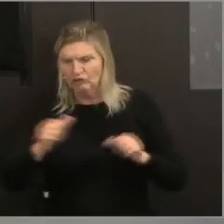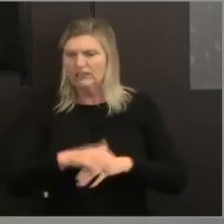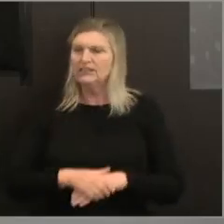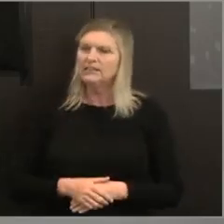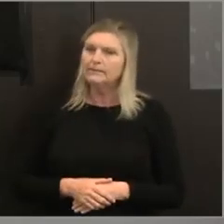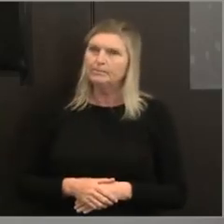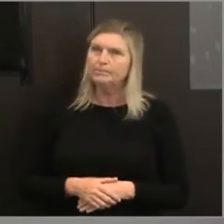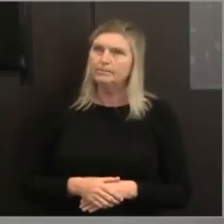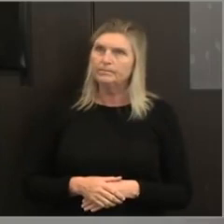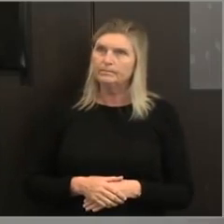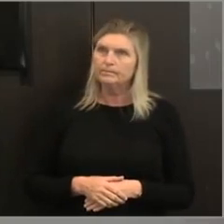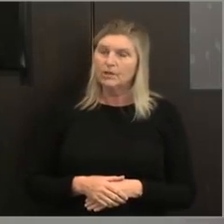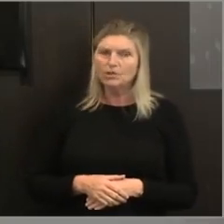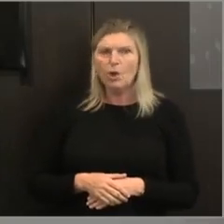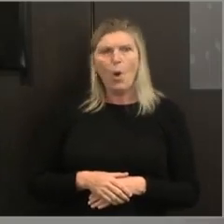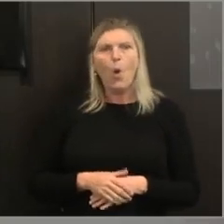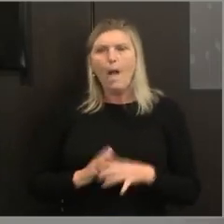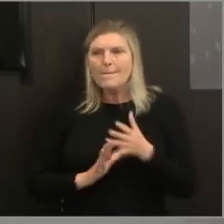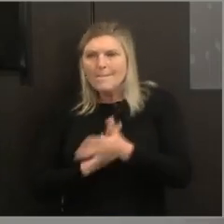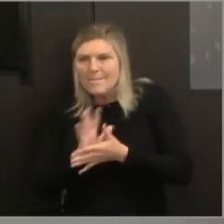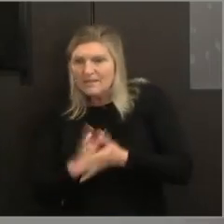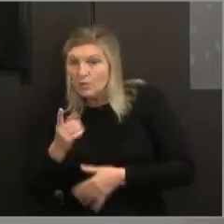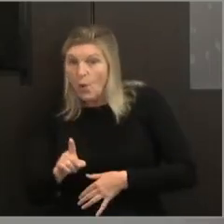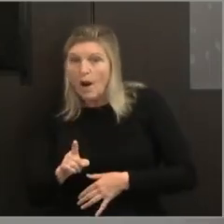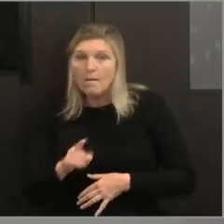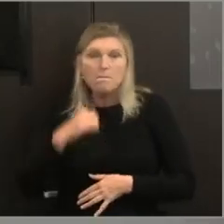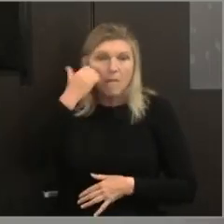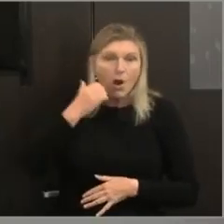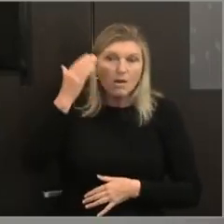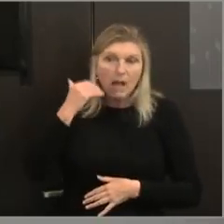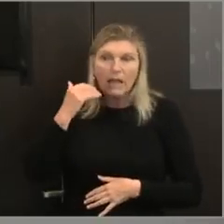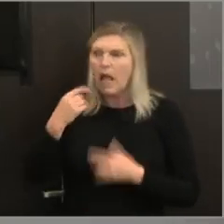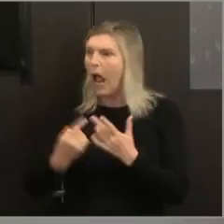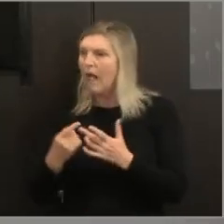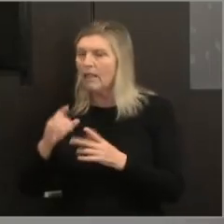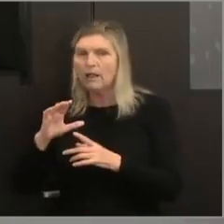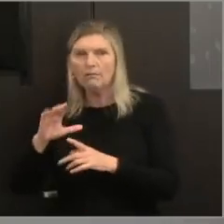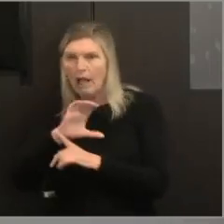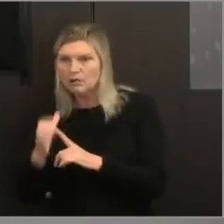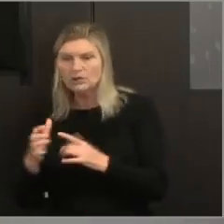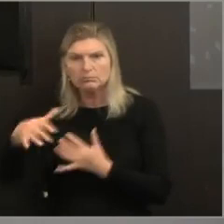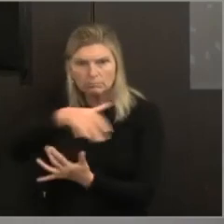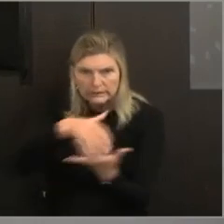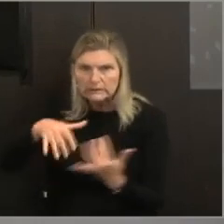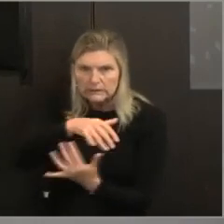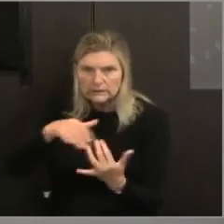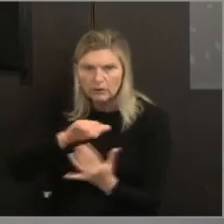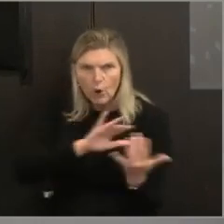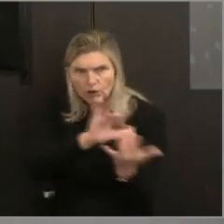as greater contact occurred between Māori and others, then three things